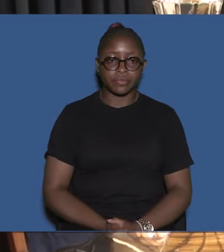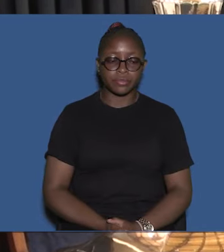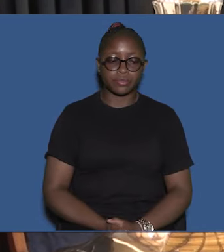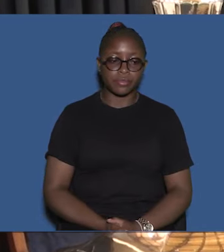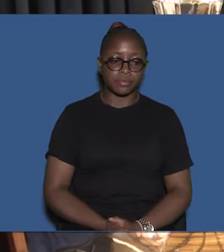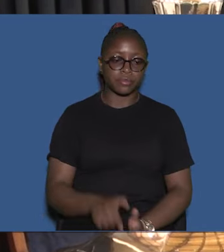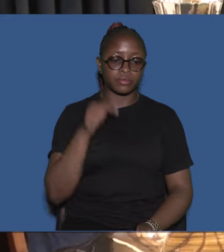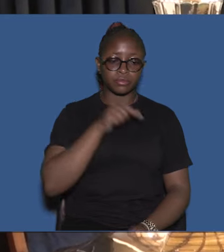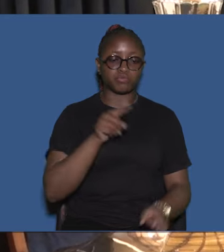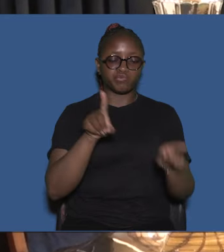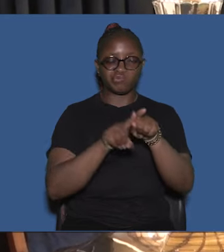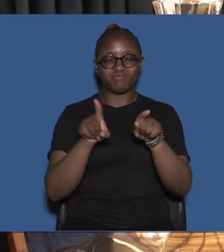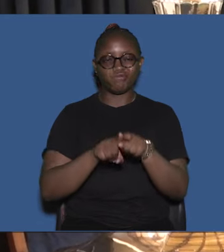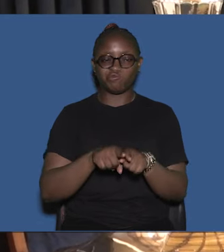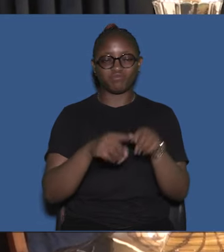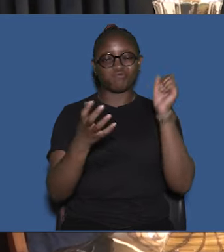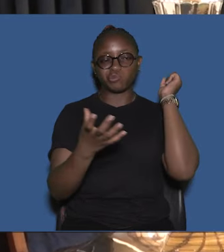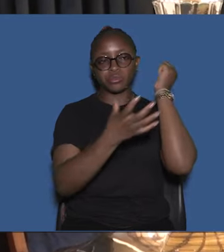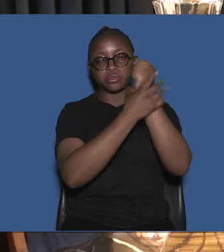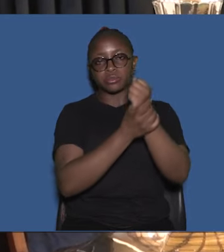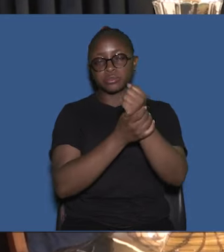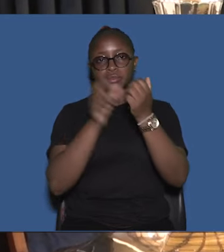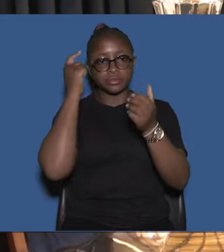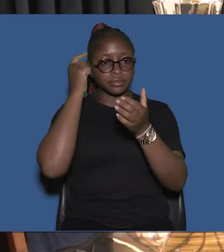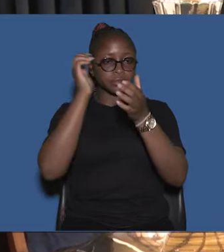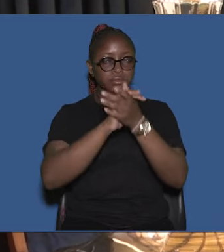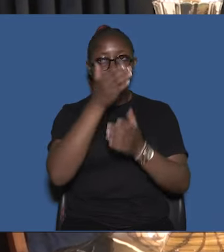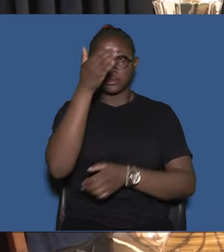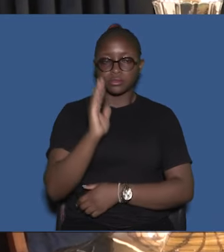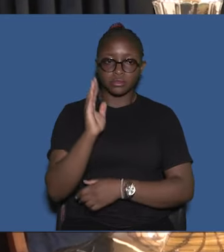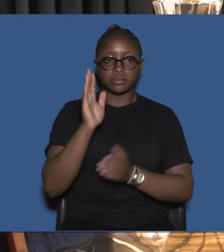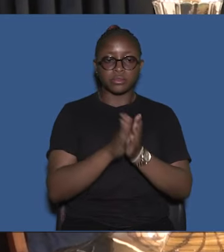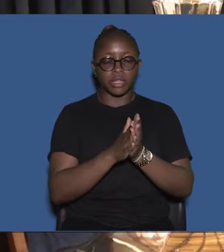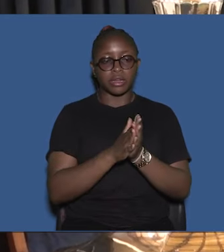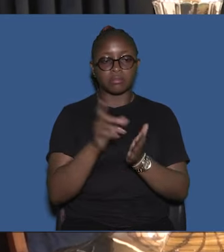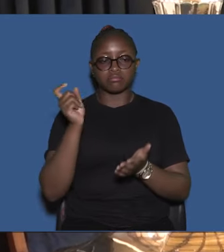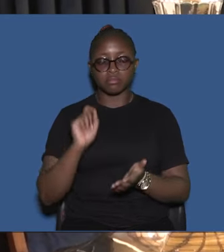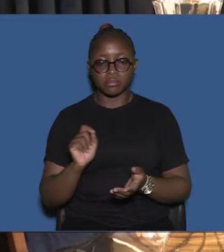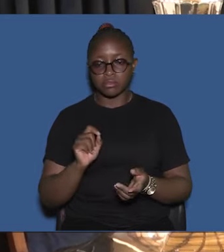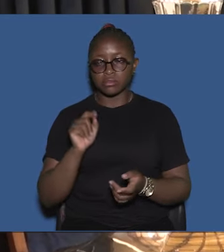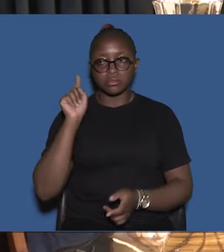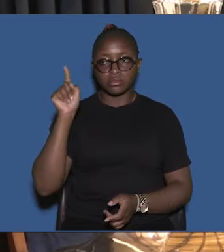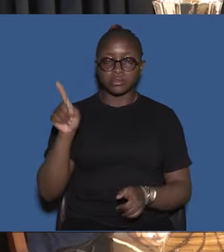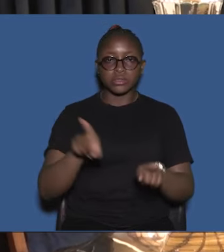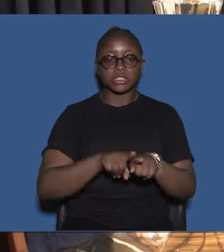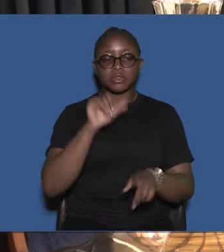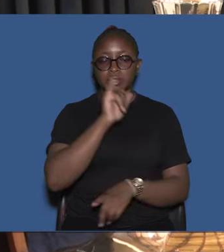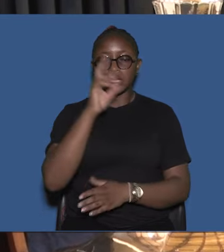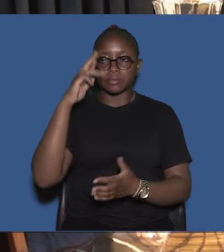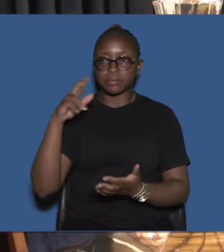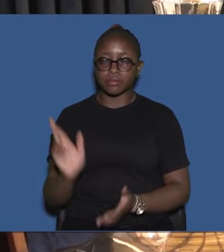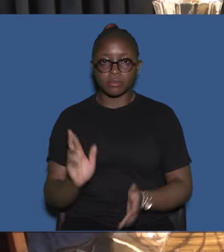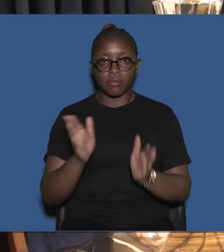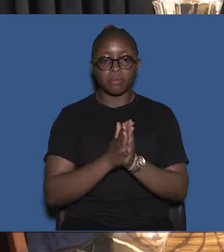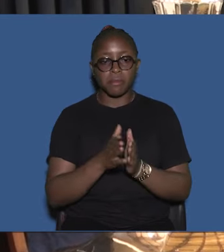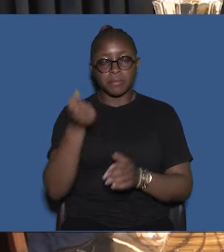also Abraham believed God, and it was credited to him as righteousness.